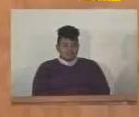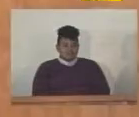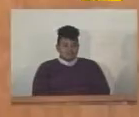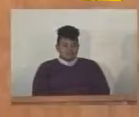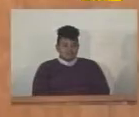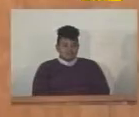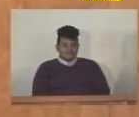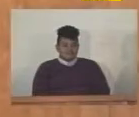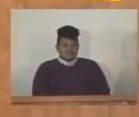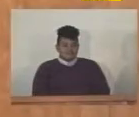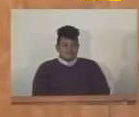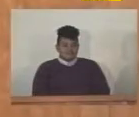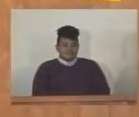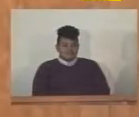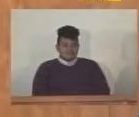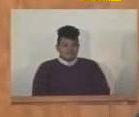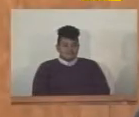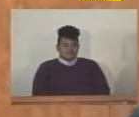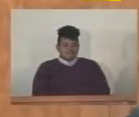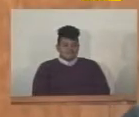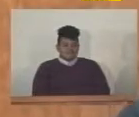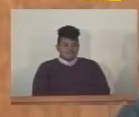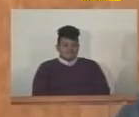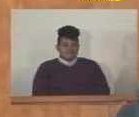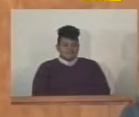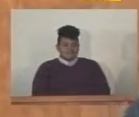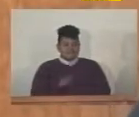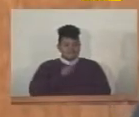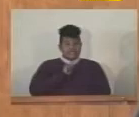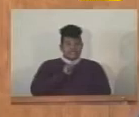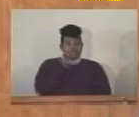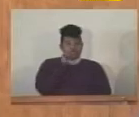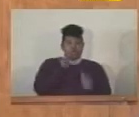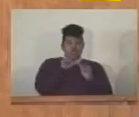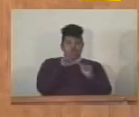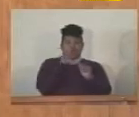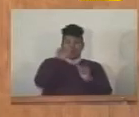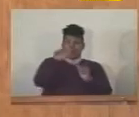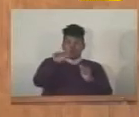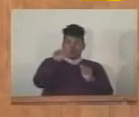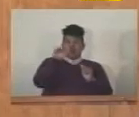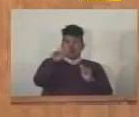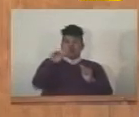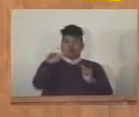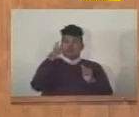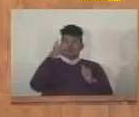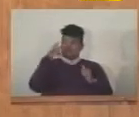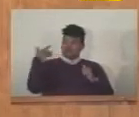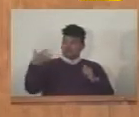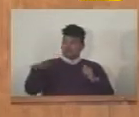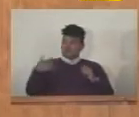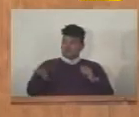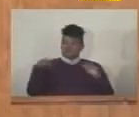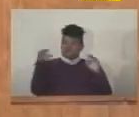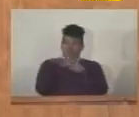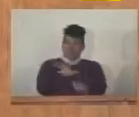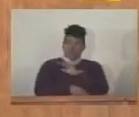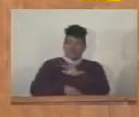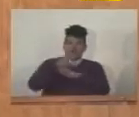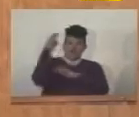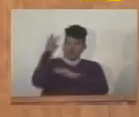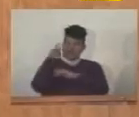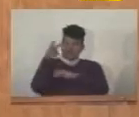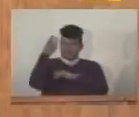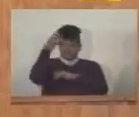the Senate, the nation, about the seriousness of the crime threat on